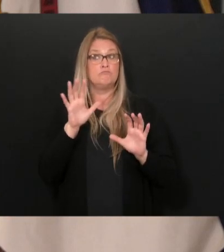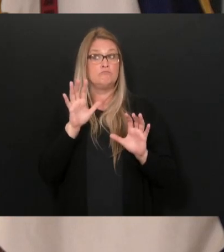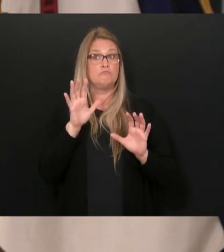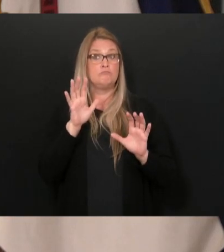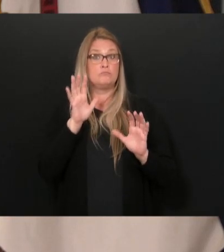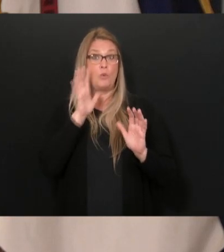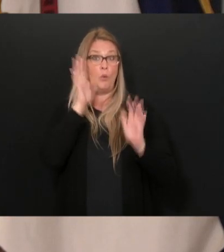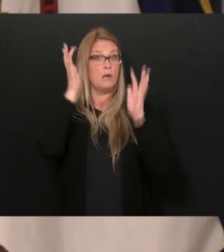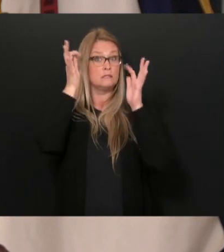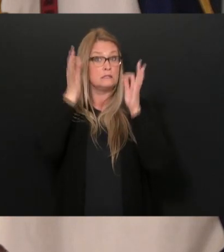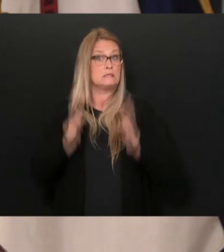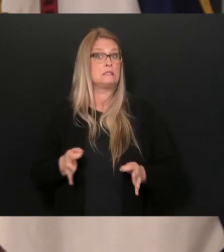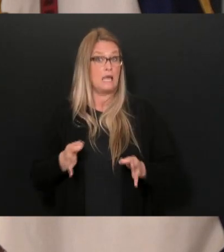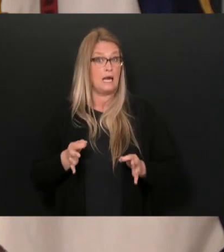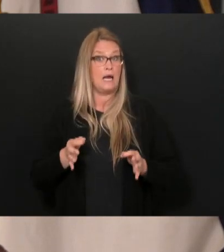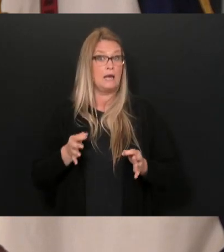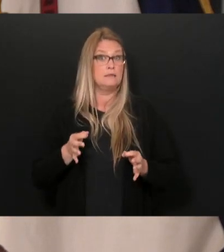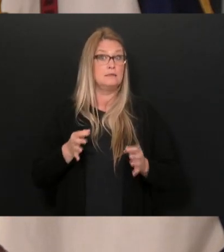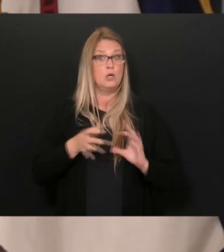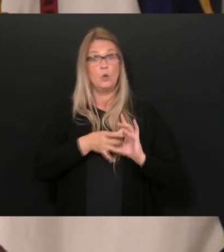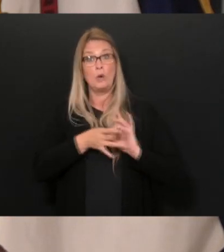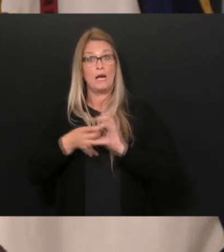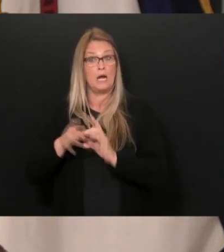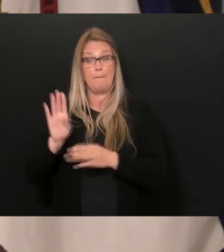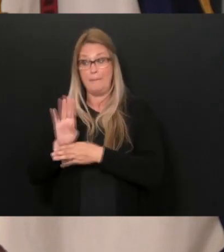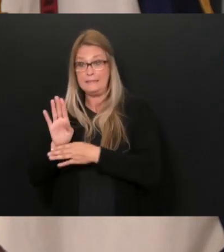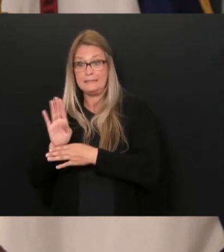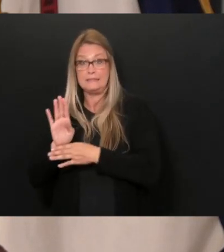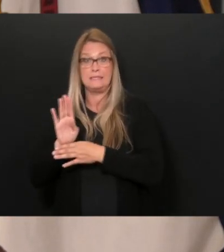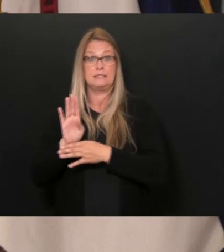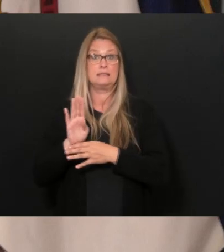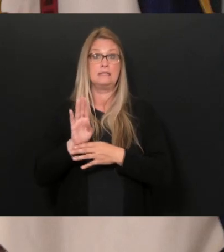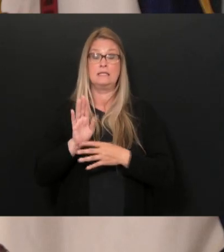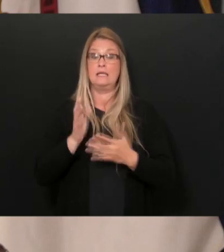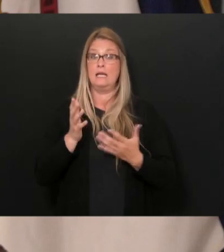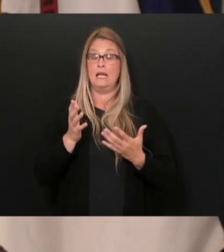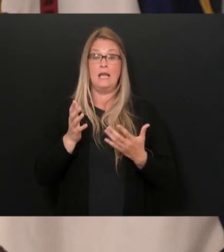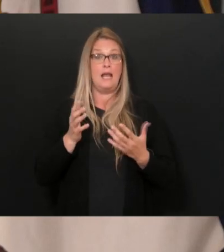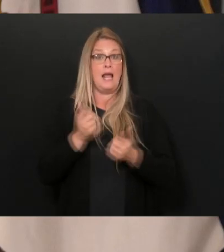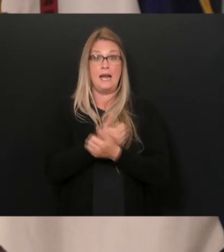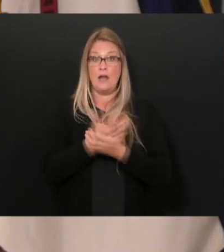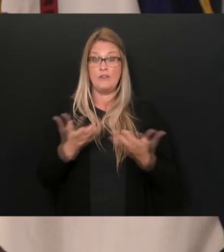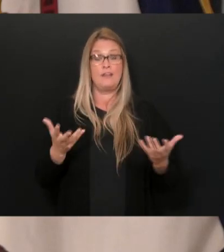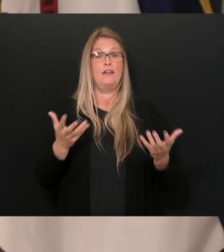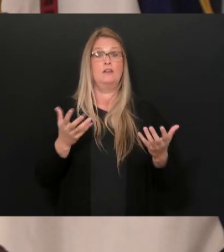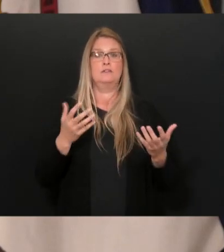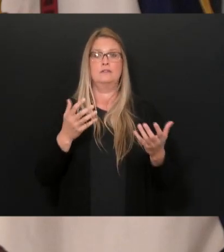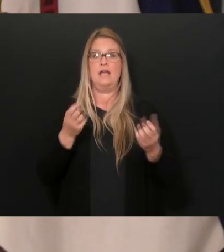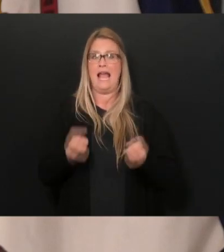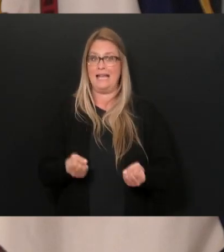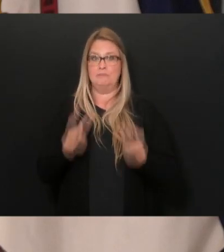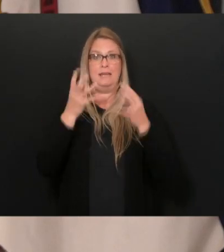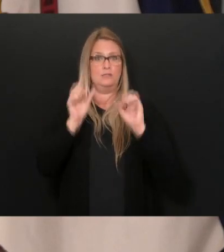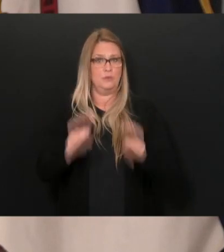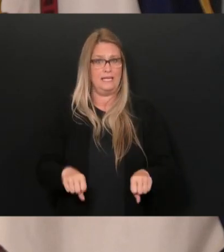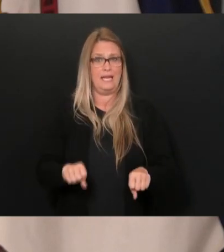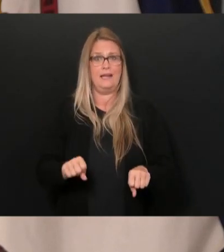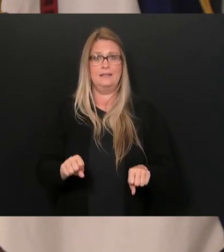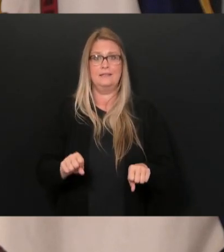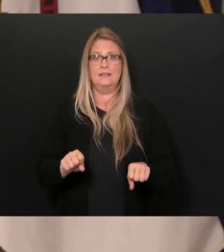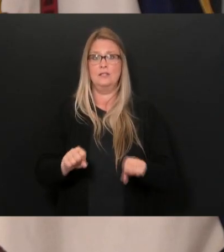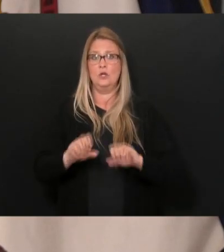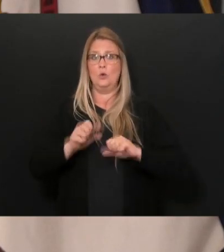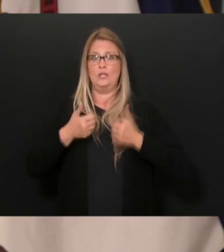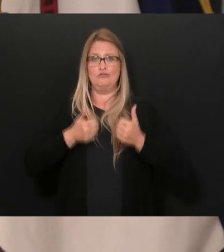to businesses and or absolutely state employees is as many as we can, as we move